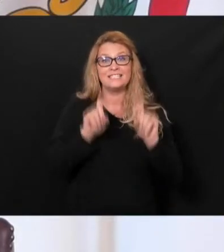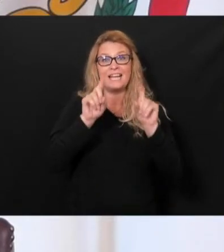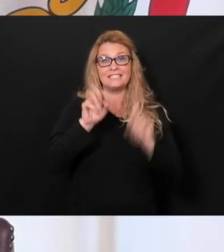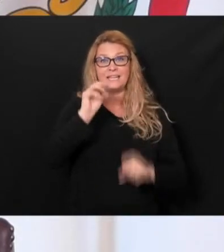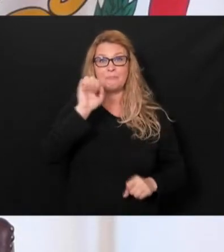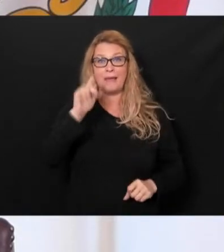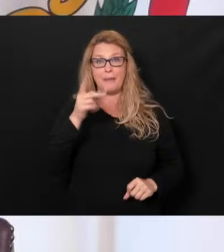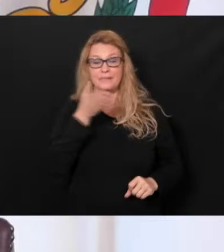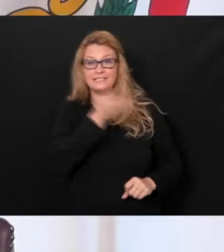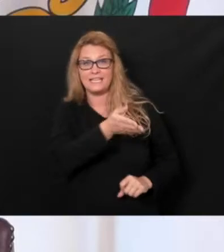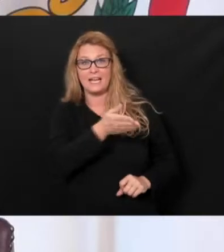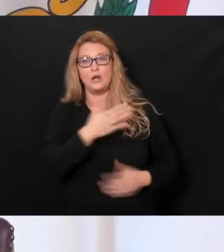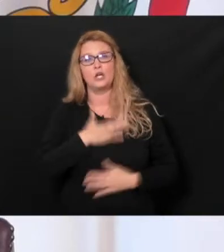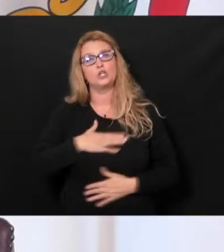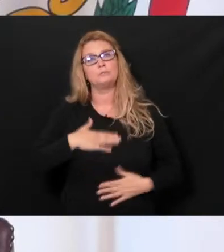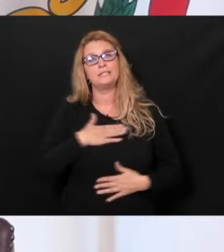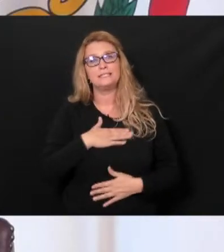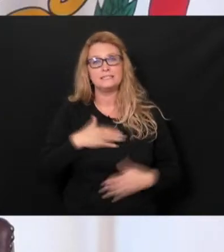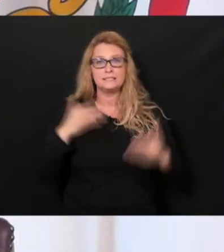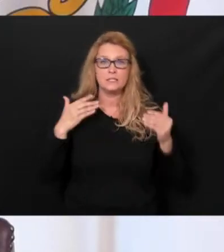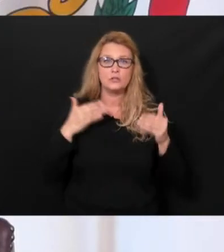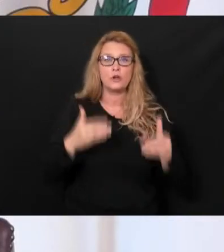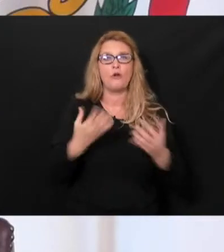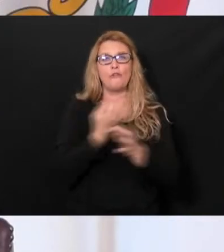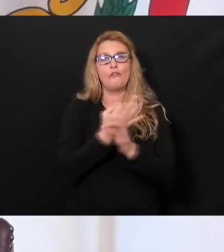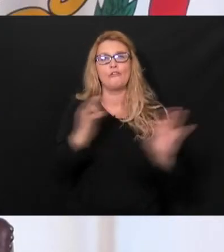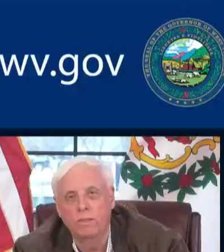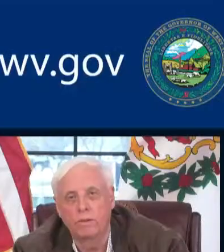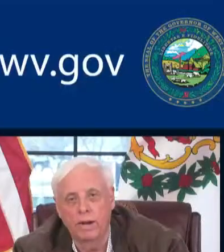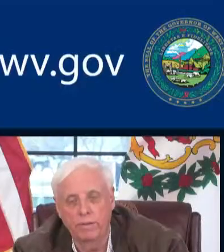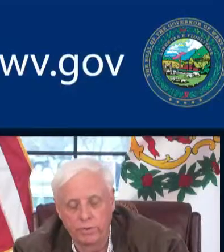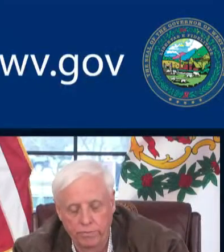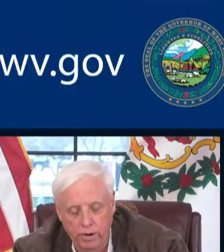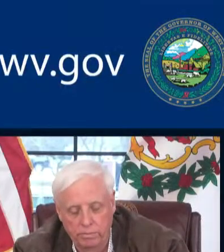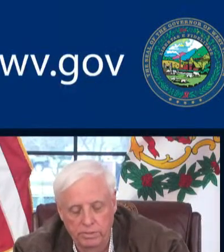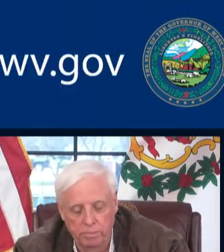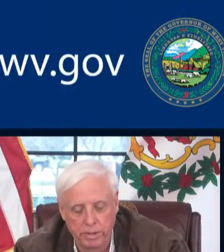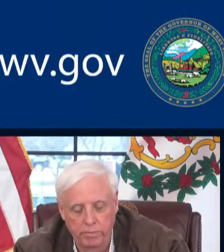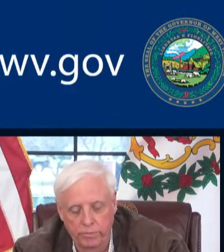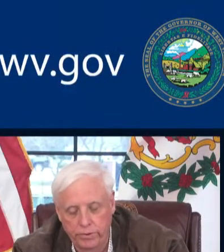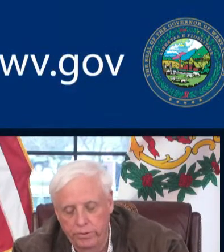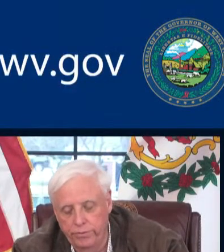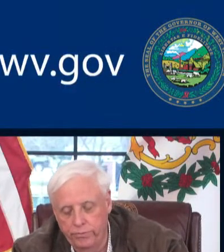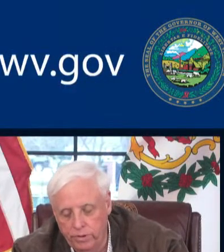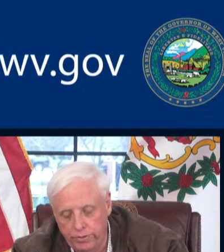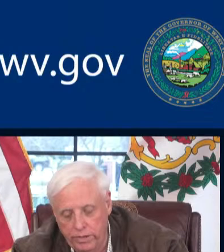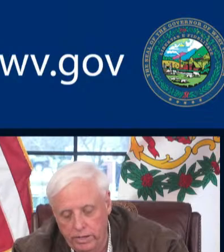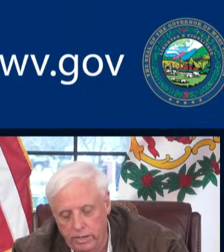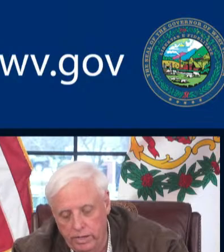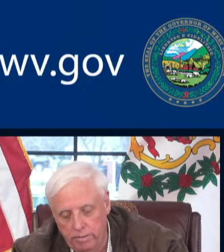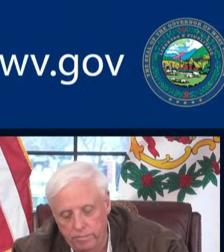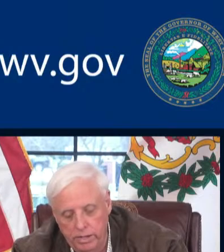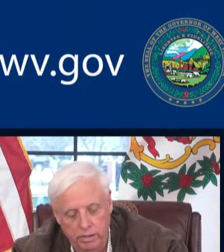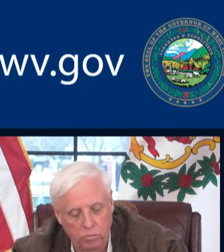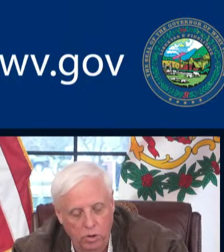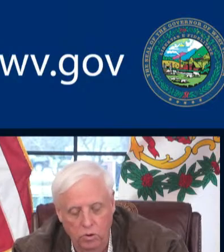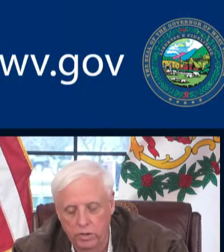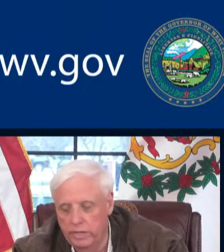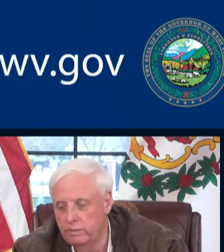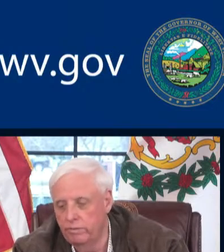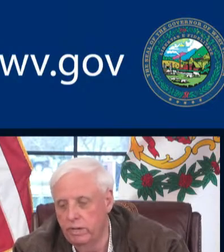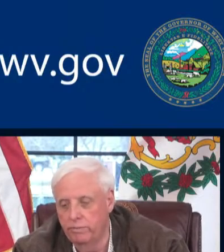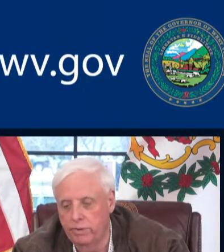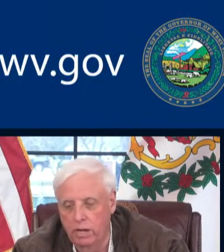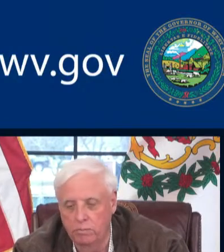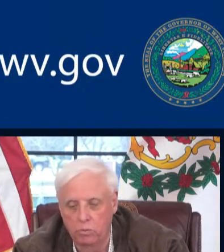there. I encourage you to take advantage of the free testing. The drive-through pharmacy people, Frith and